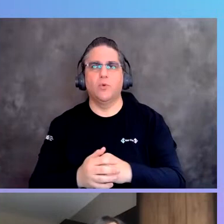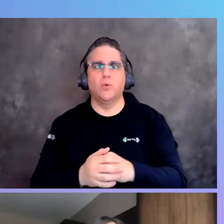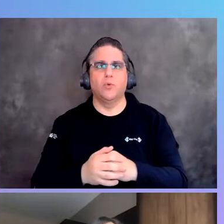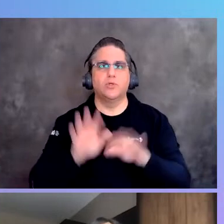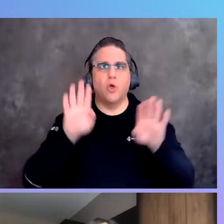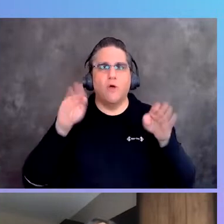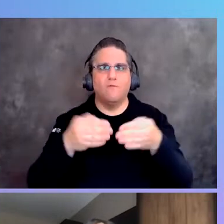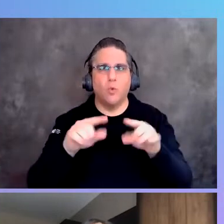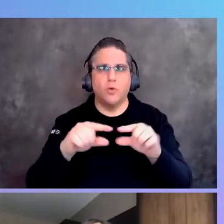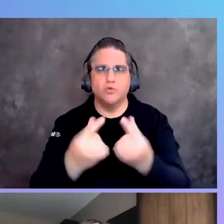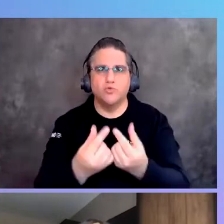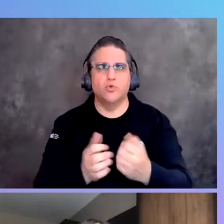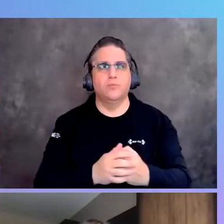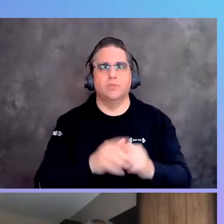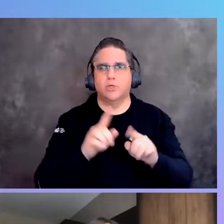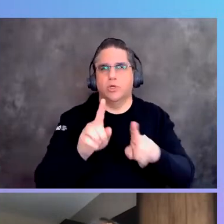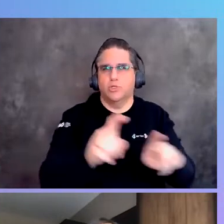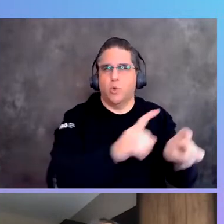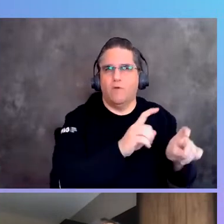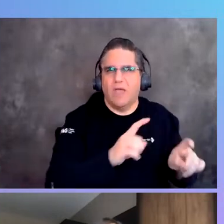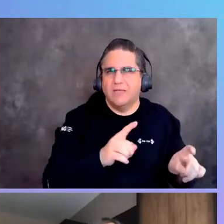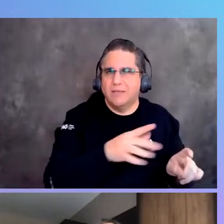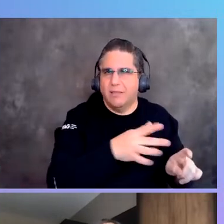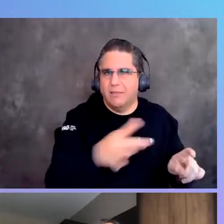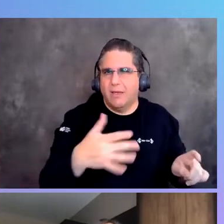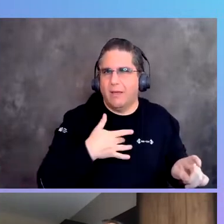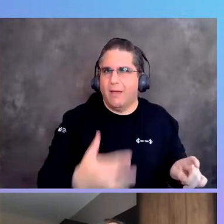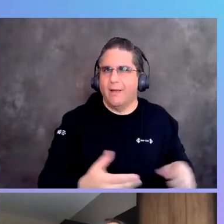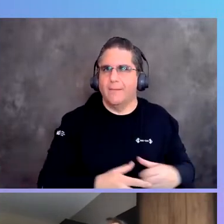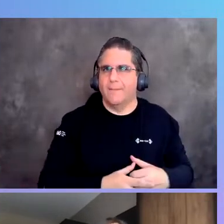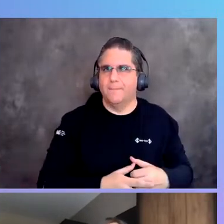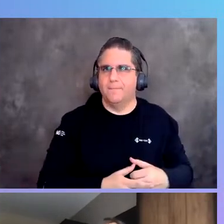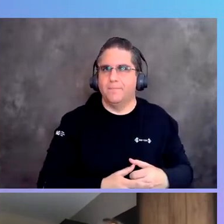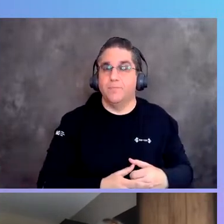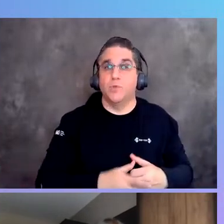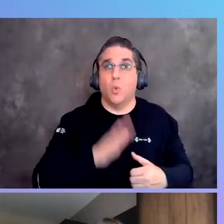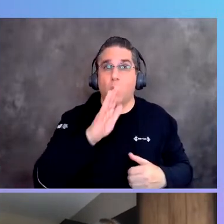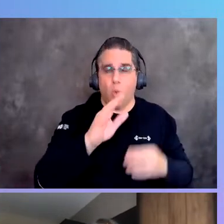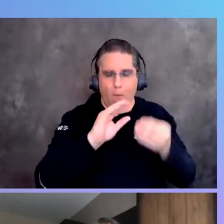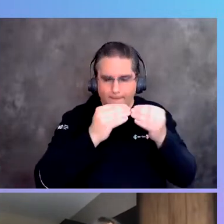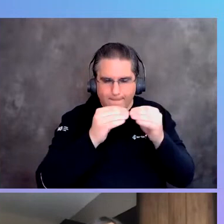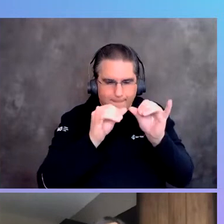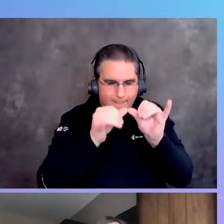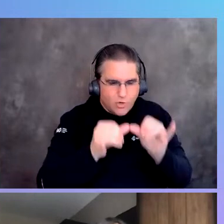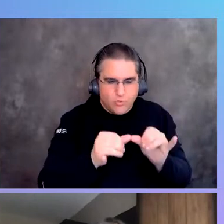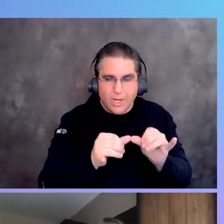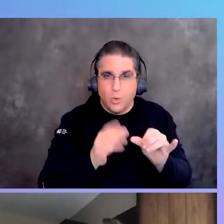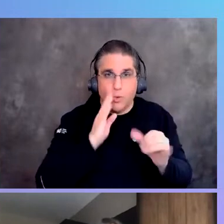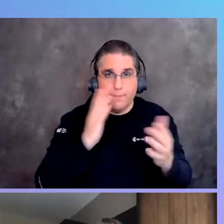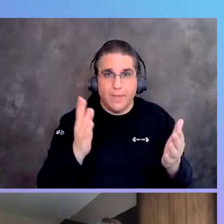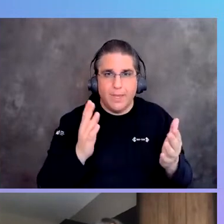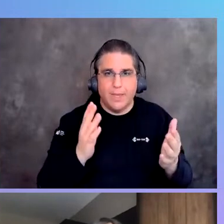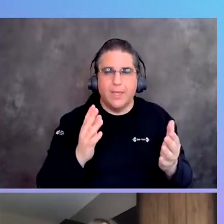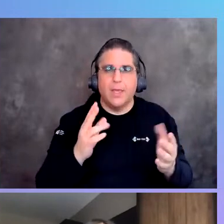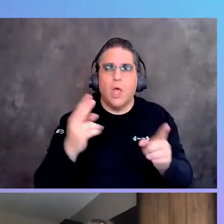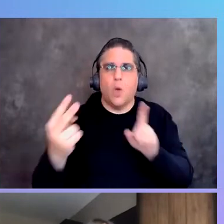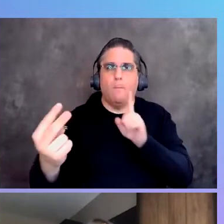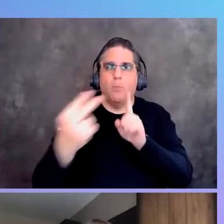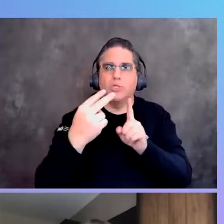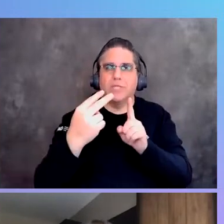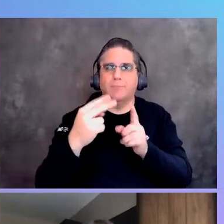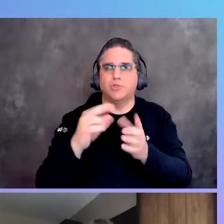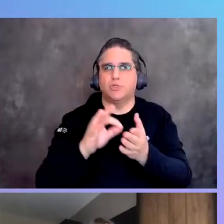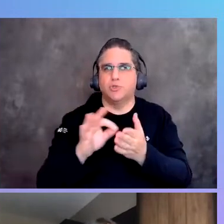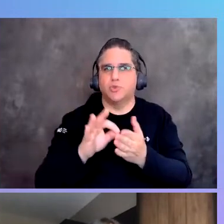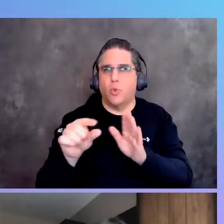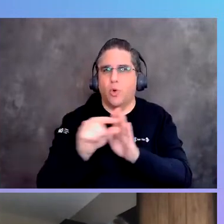nature. And the metric here that you can quantifiably measure are things like perception scores or